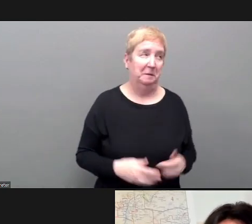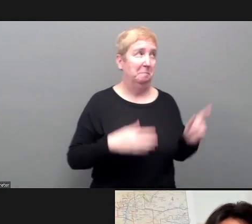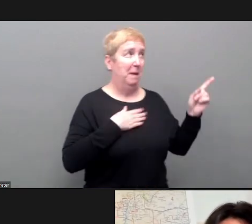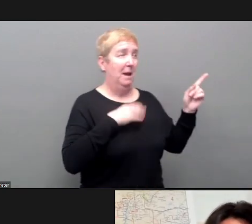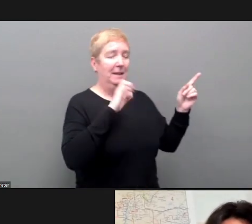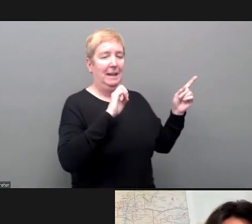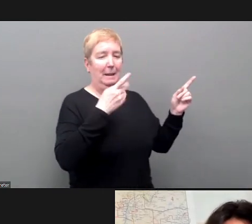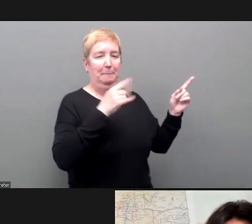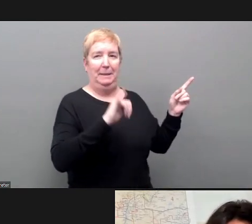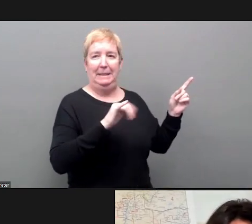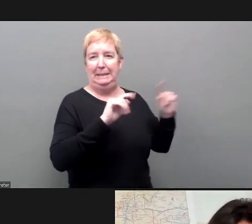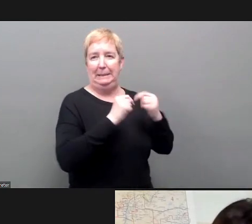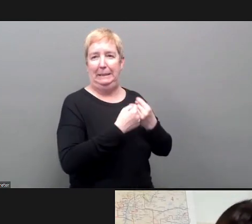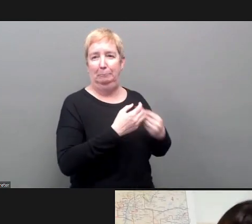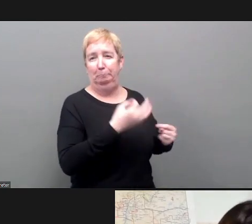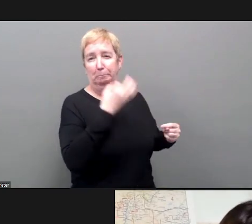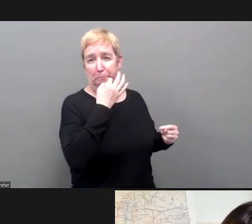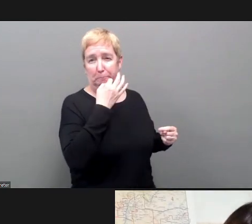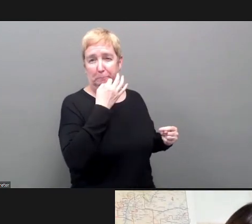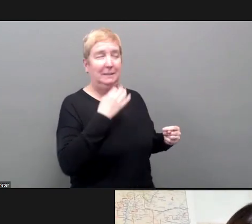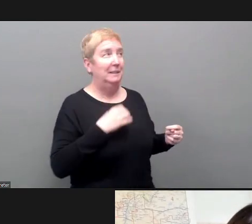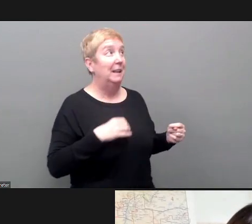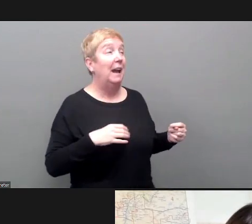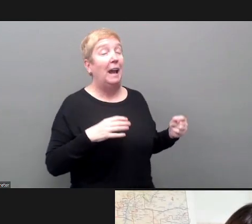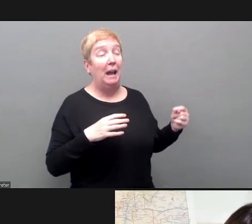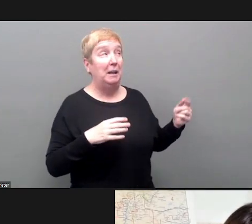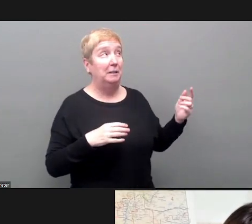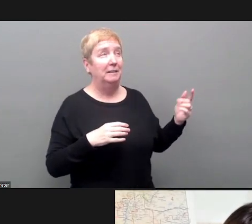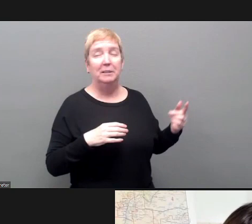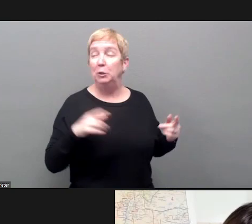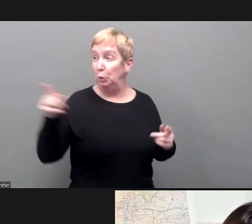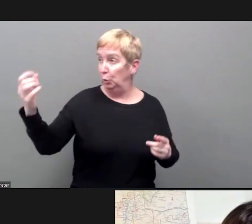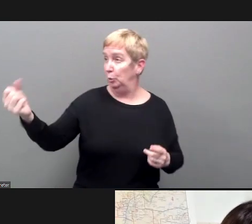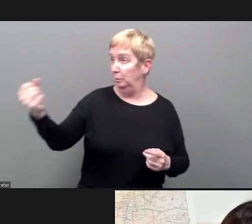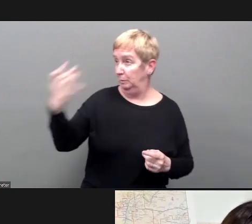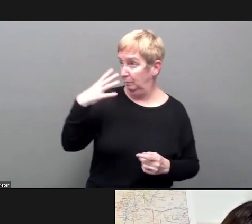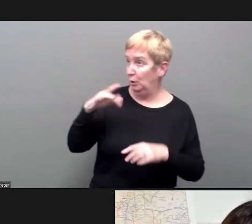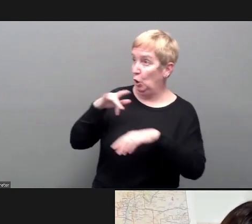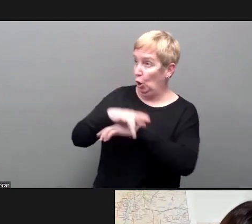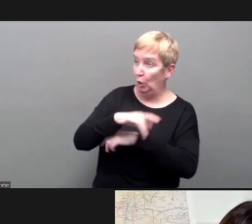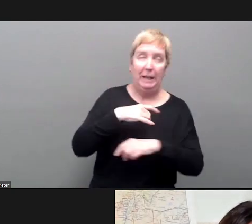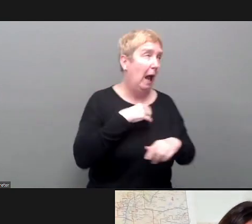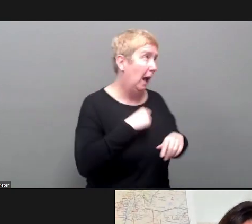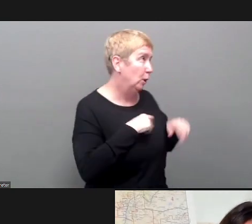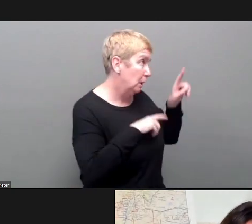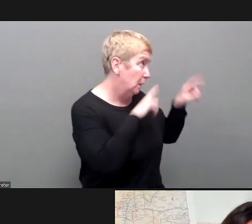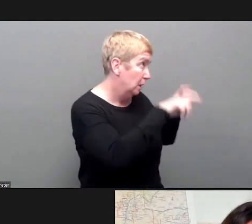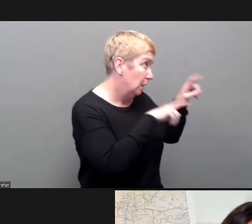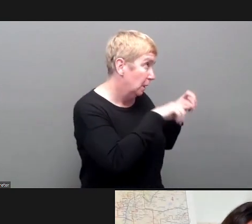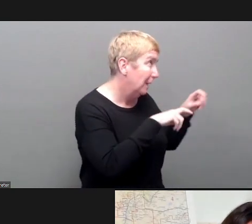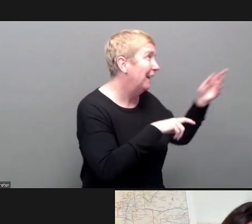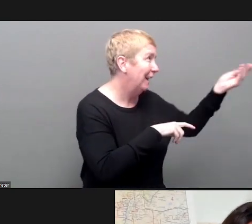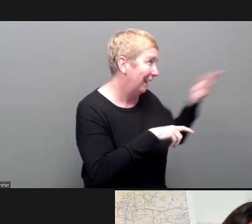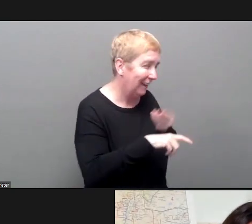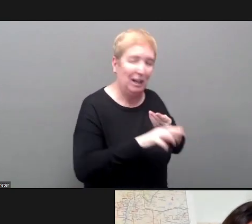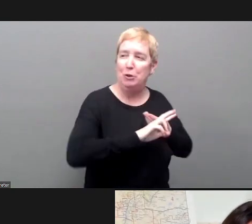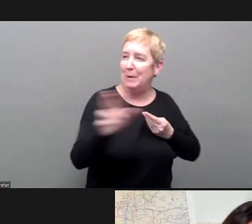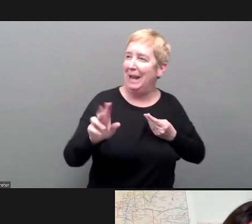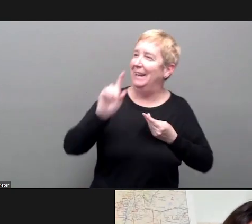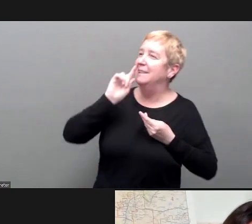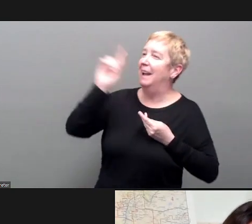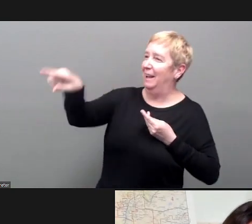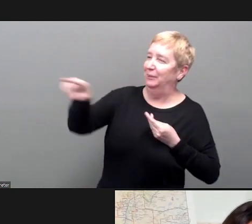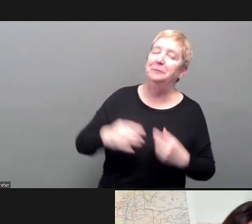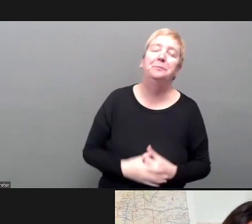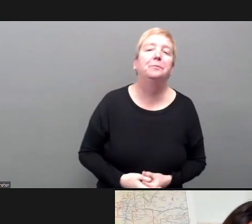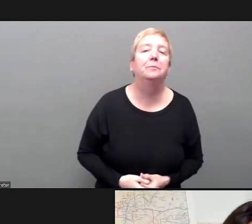and your conscientiousness of sending the question in advance. So one thing I will